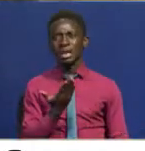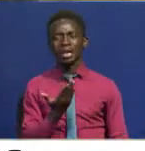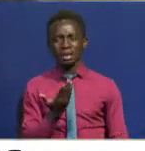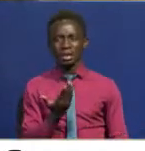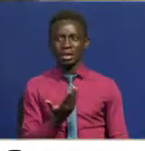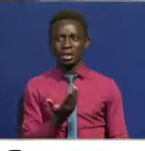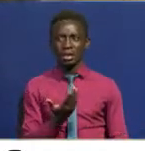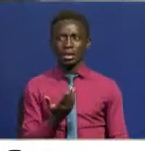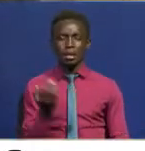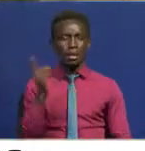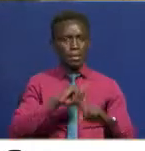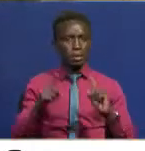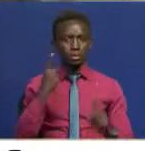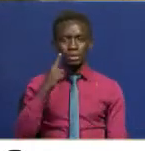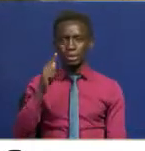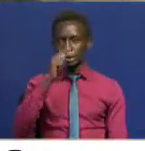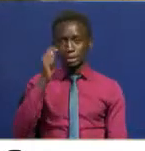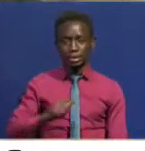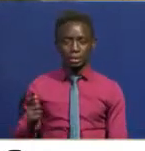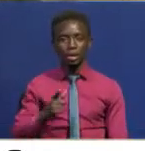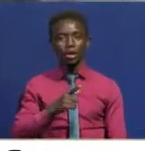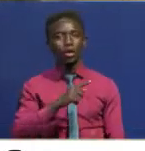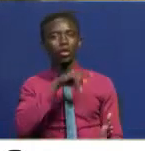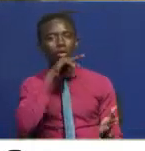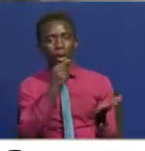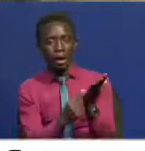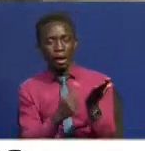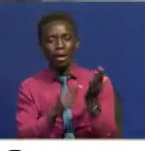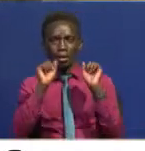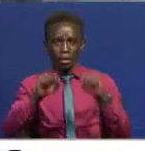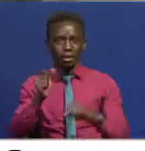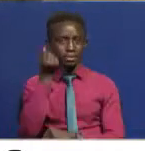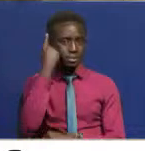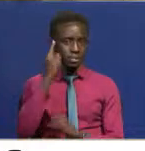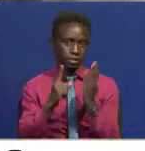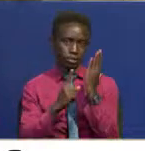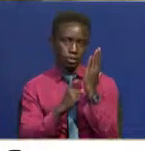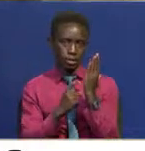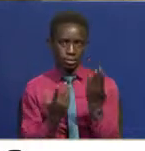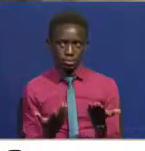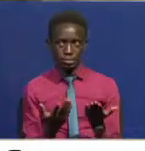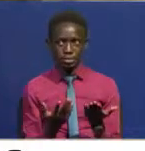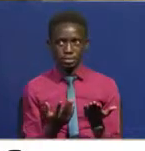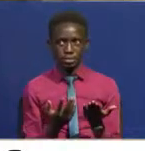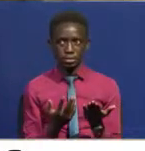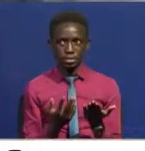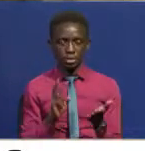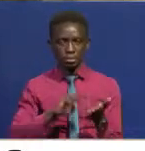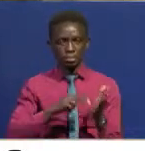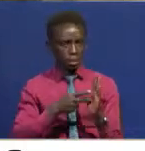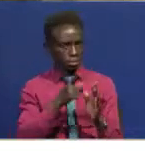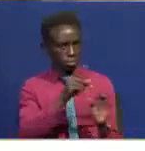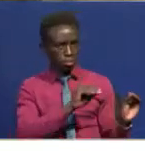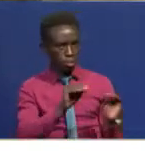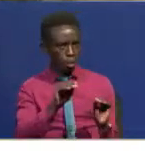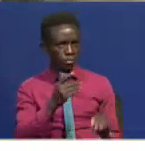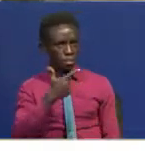But the Tanzanians and Ugandans, they can understand Kiswahili. Yes. So you flip to